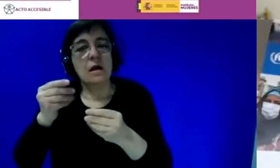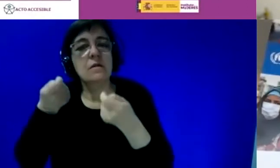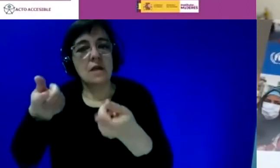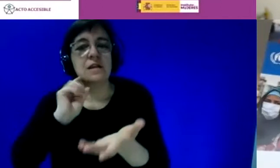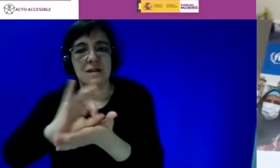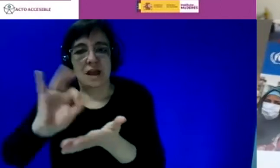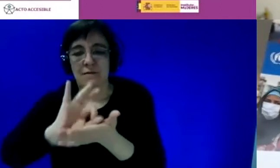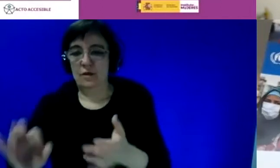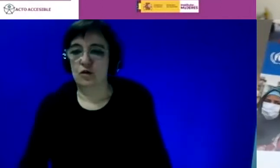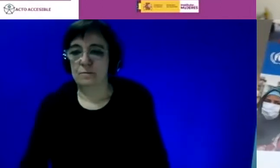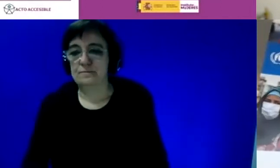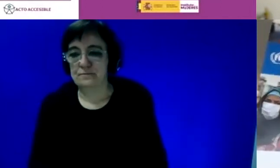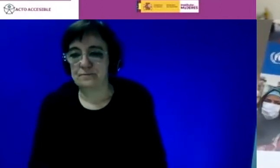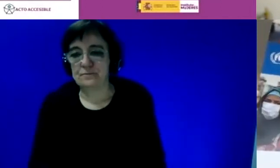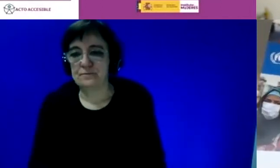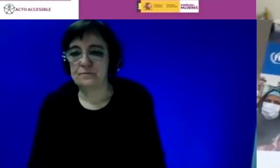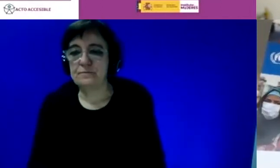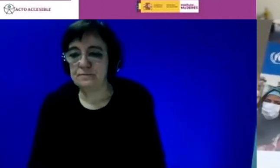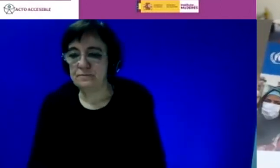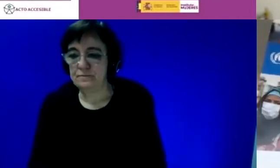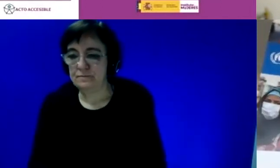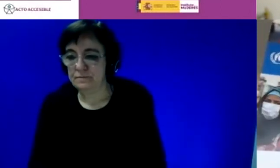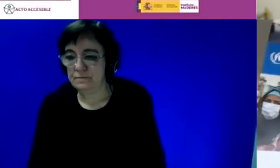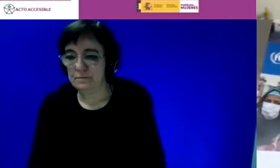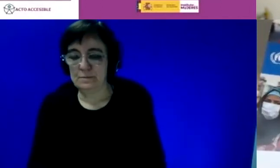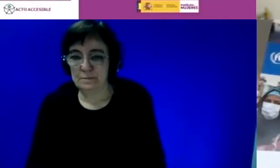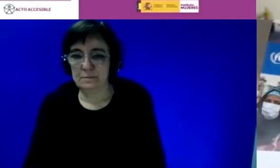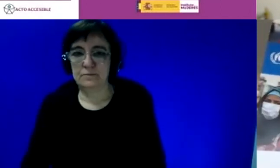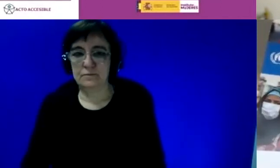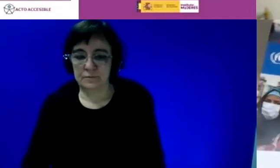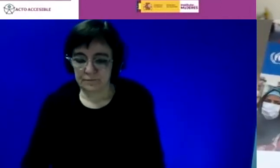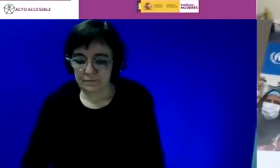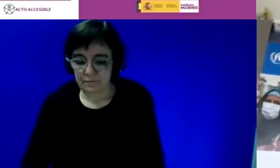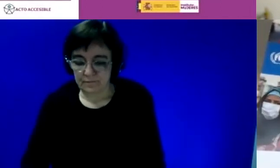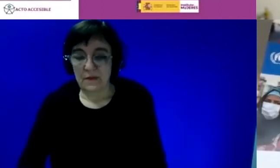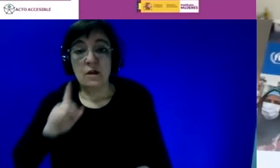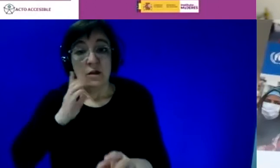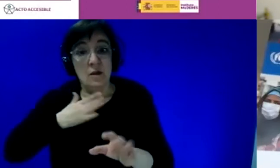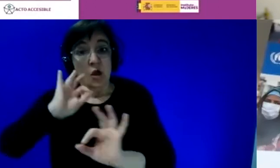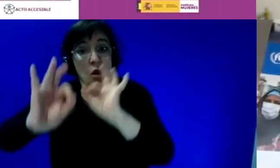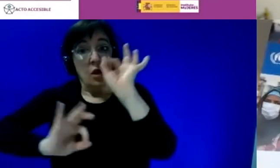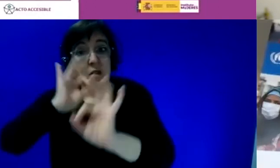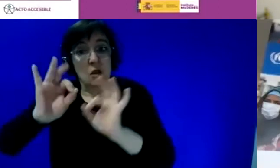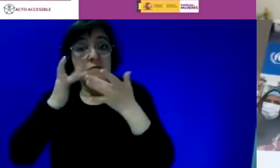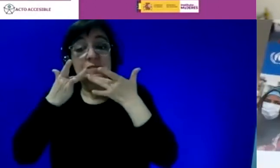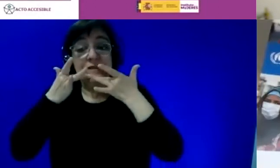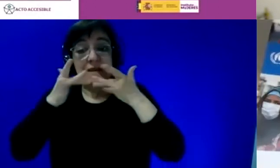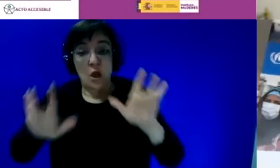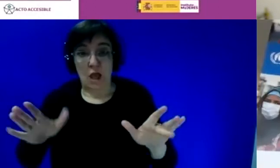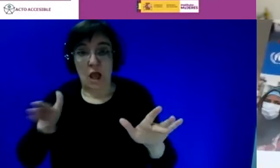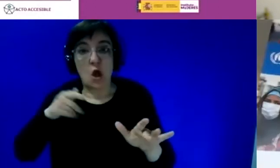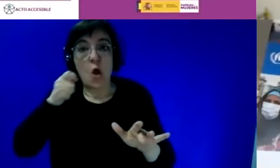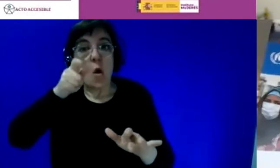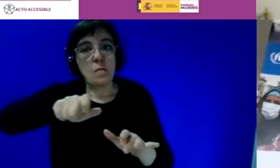We, of course, an emergency operation, a politically neutral humanitarian organization, and we're providing in